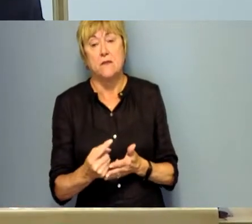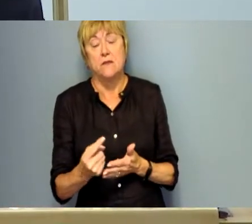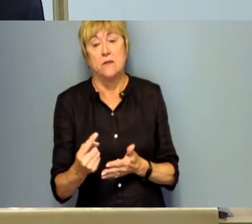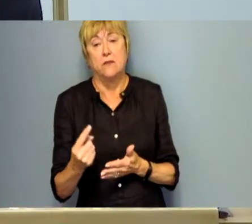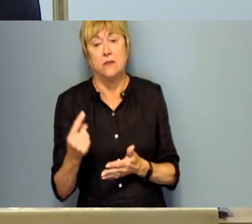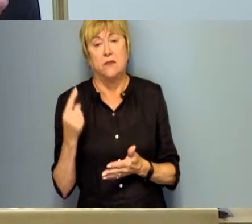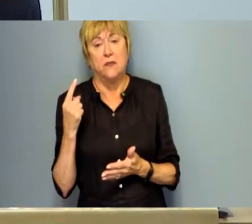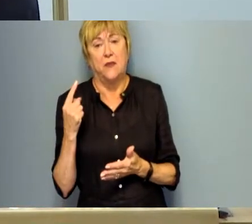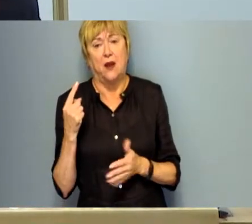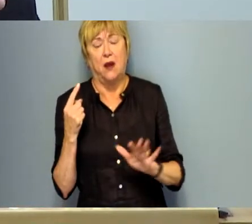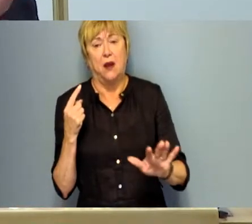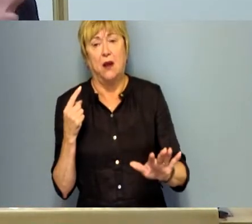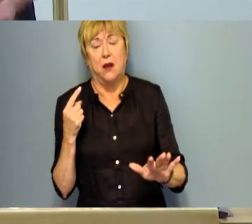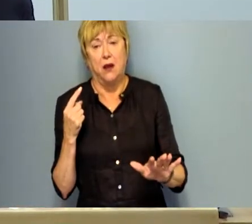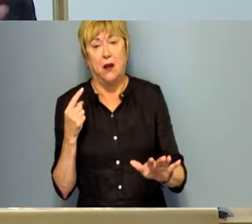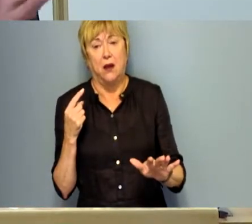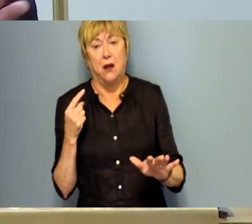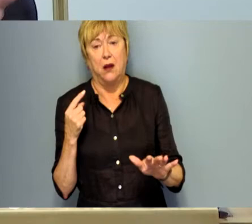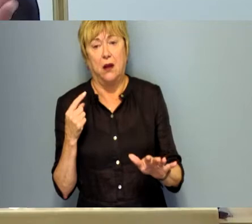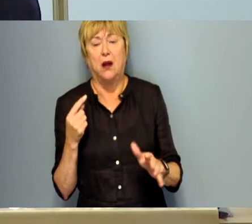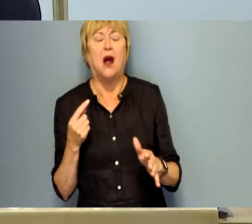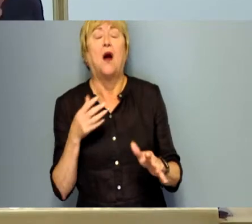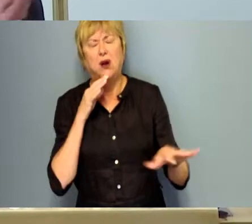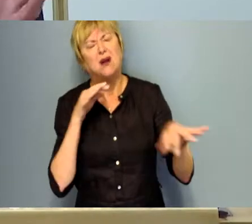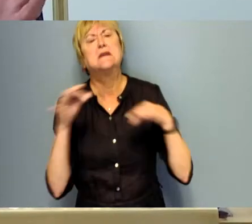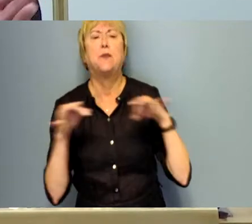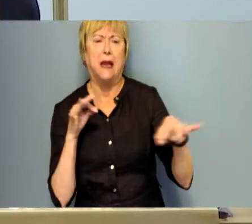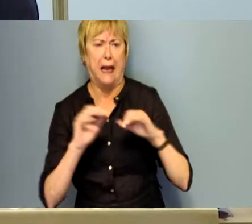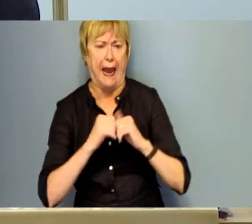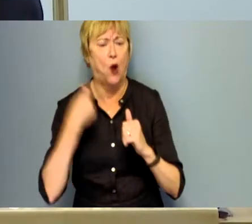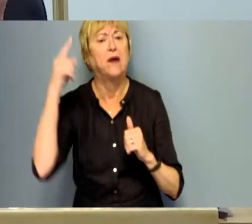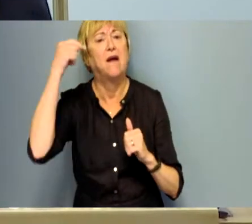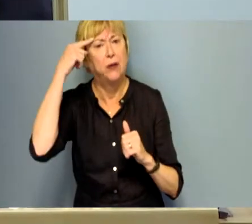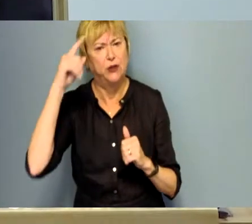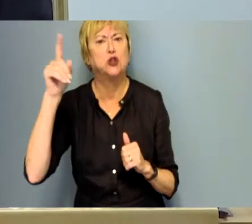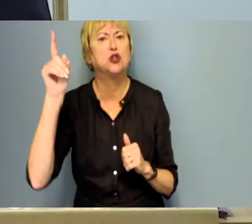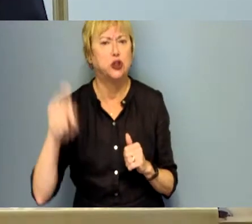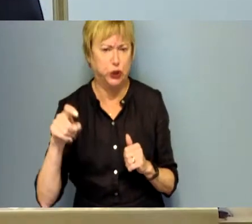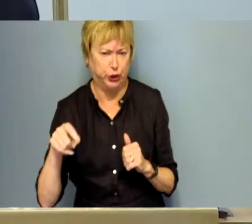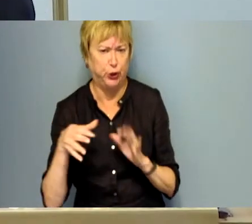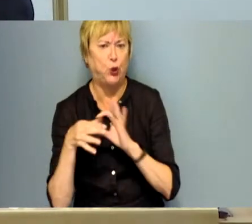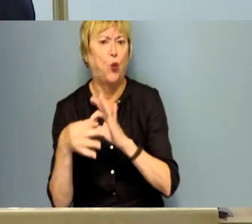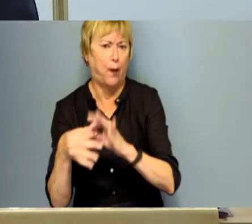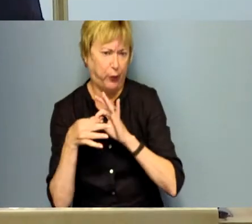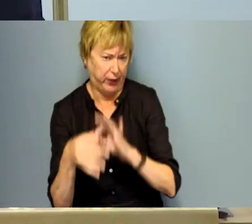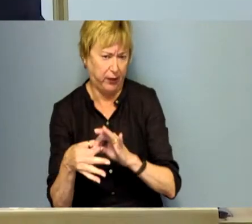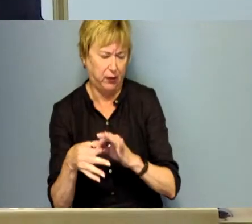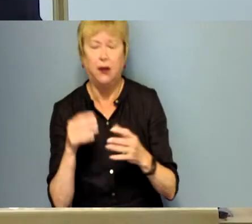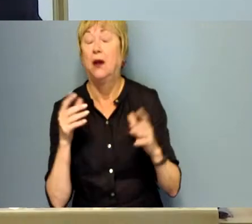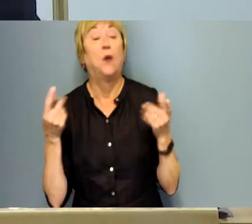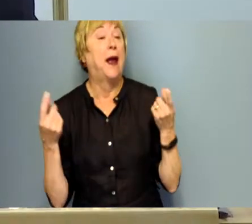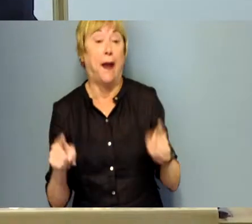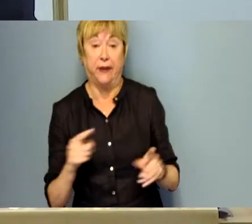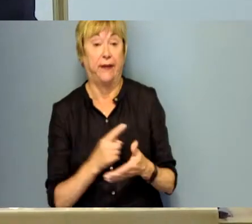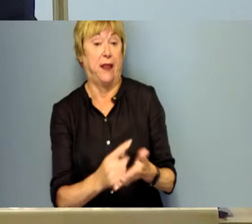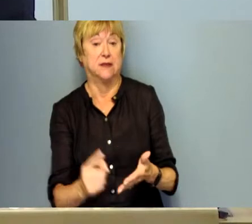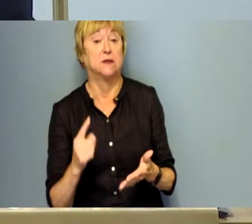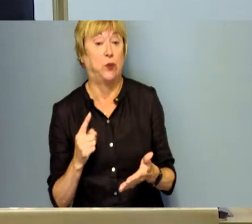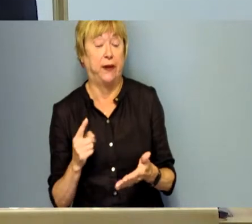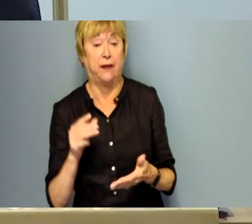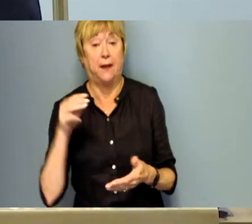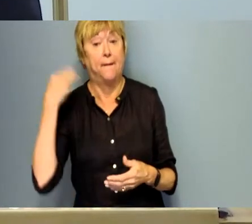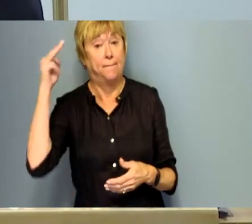I just want to show you how government should be cooperating and working together. Last week, I got a call from the